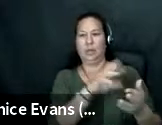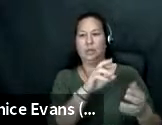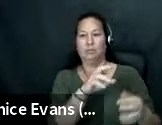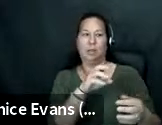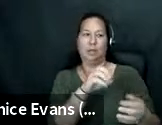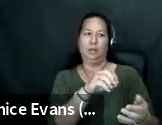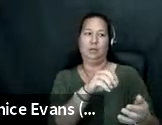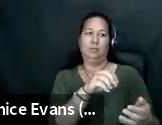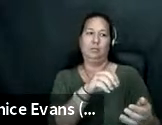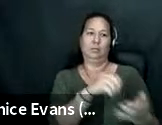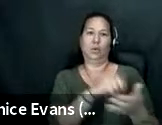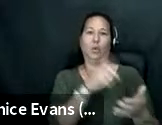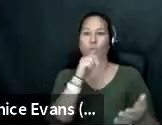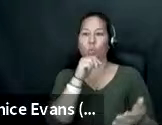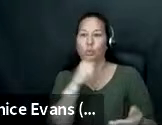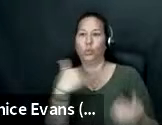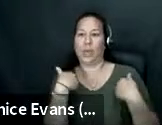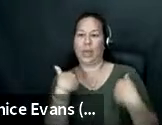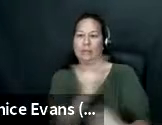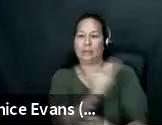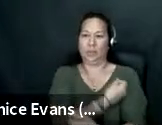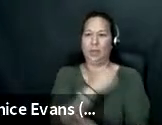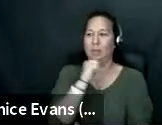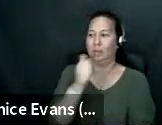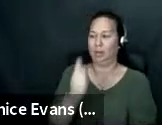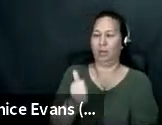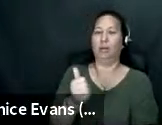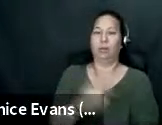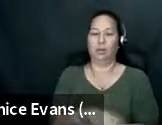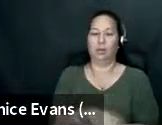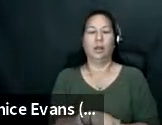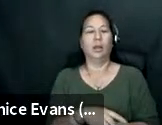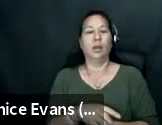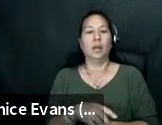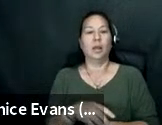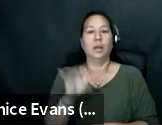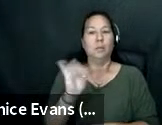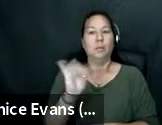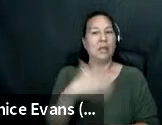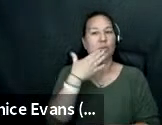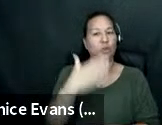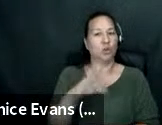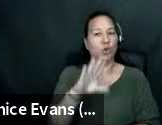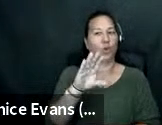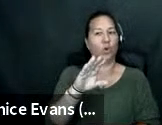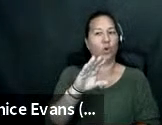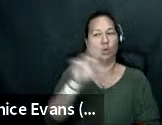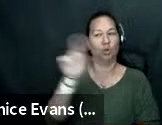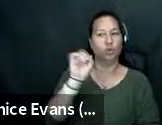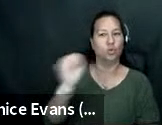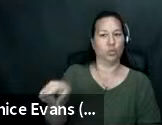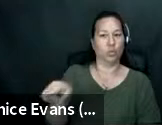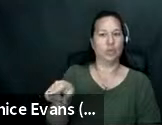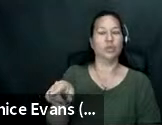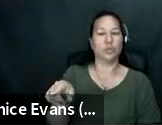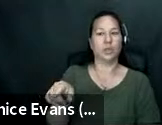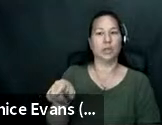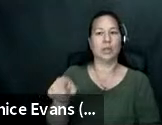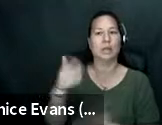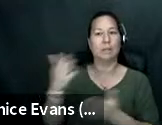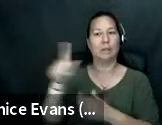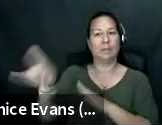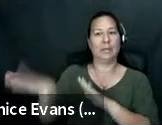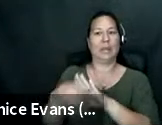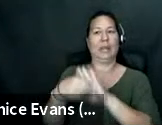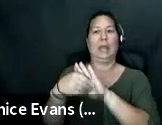recorded. But that would be also a good question for Cal OSHA as well, and hopefully that they could add that into their ETS